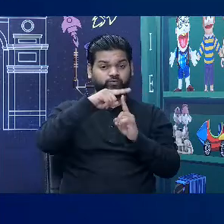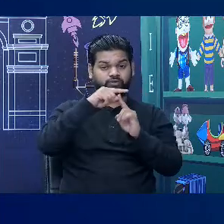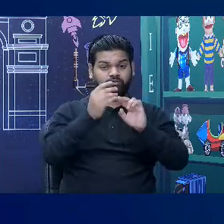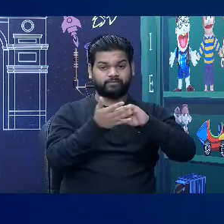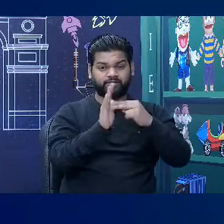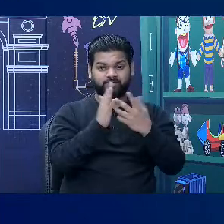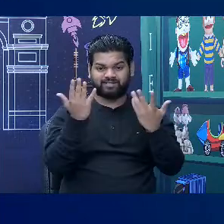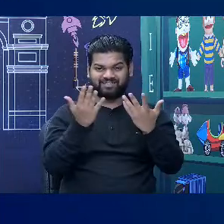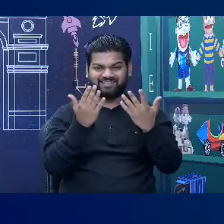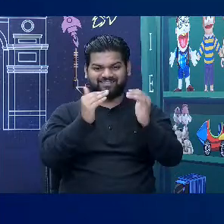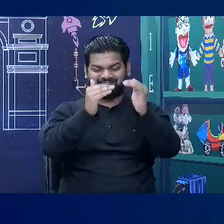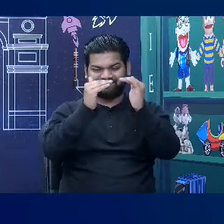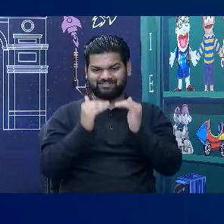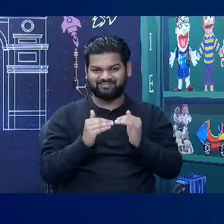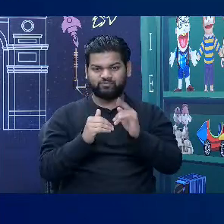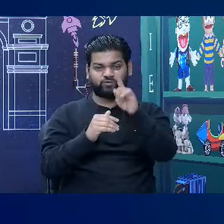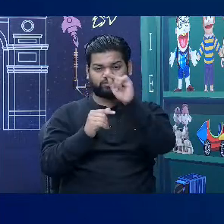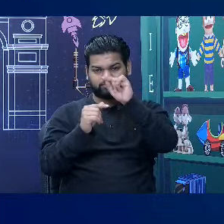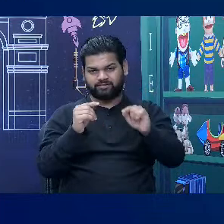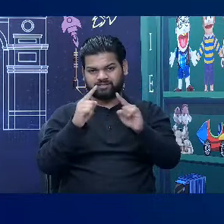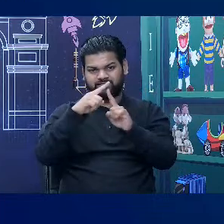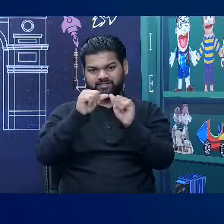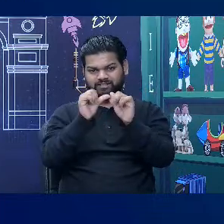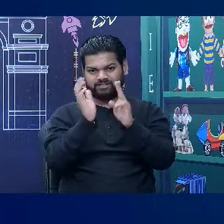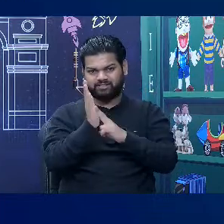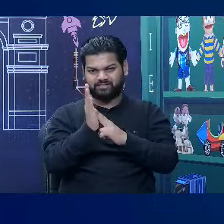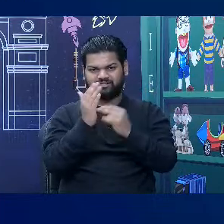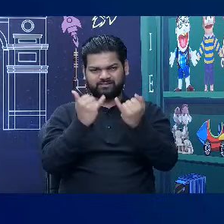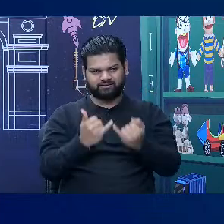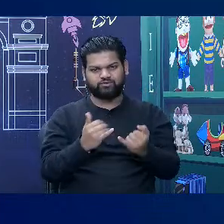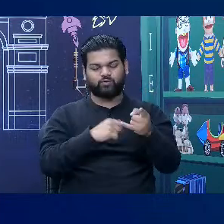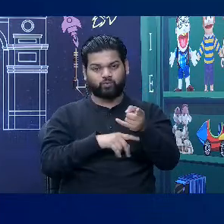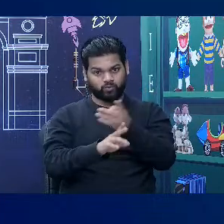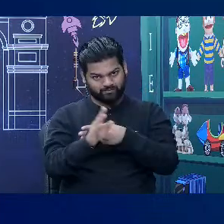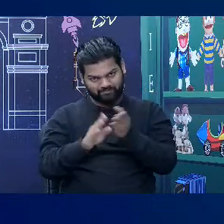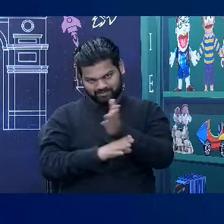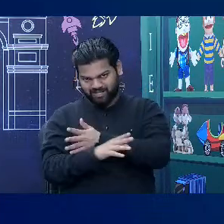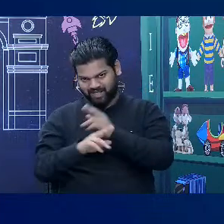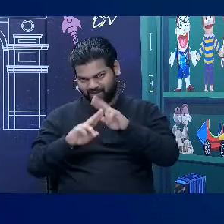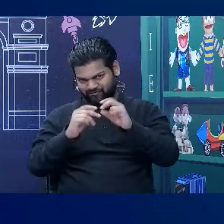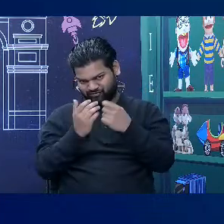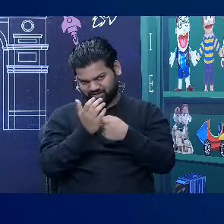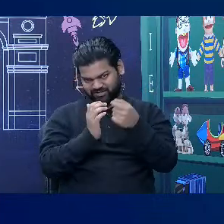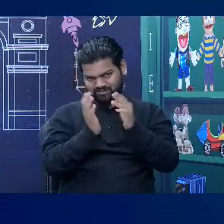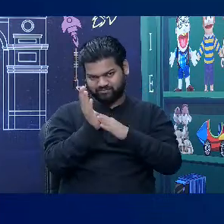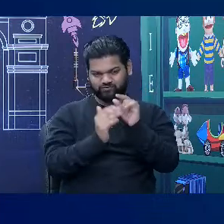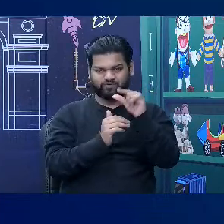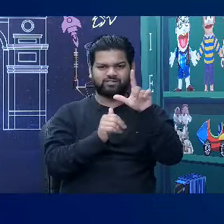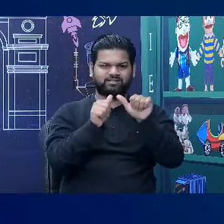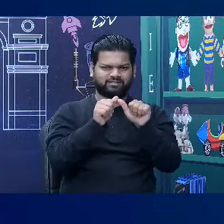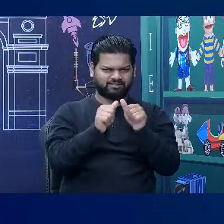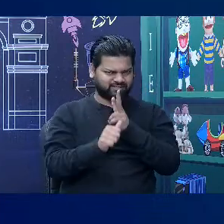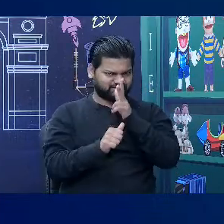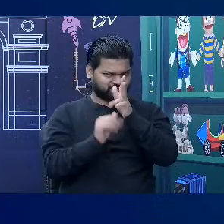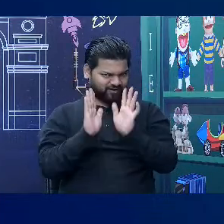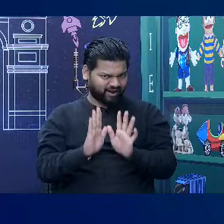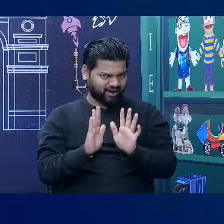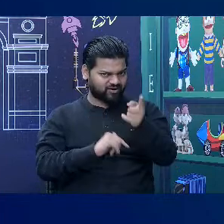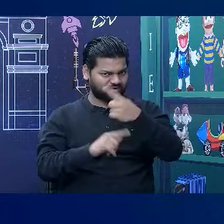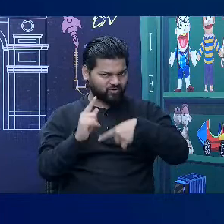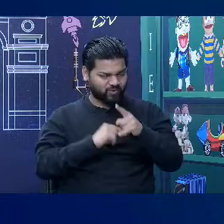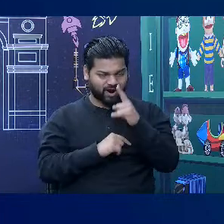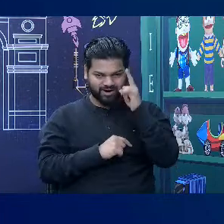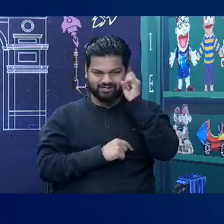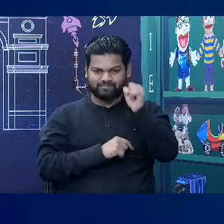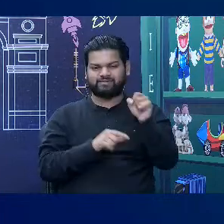sine A. Kusumji, how I can write down? Now let me remember Pandit Badri Prasad Har Har Bole. Okay. So sine A. See A angle